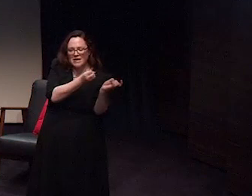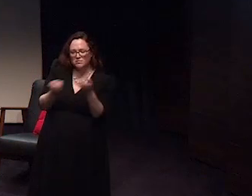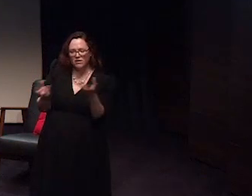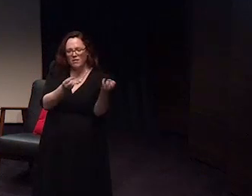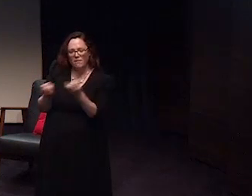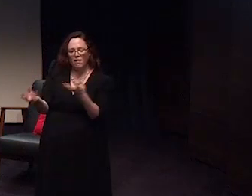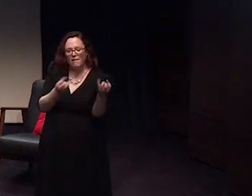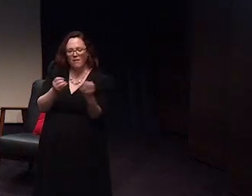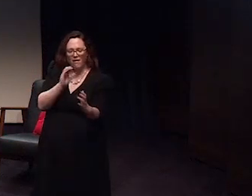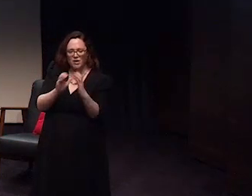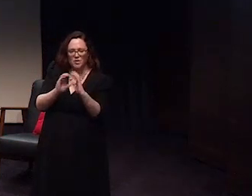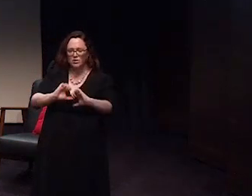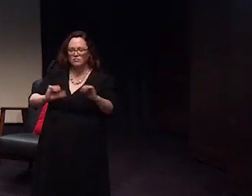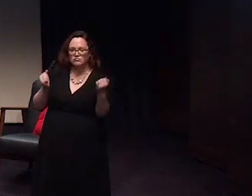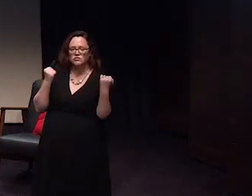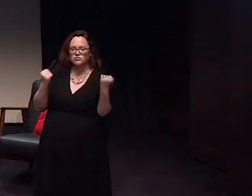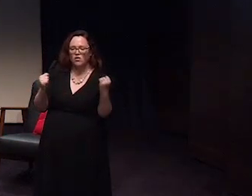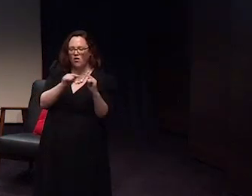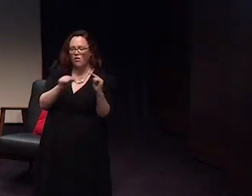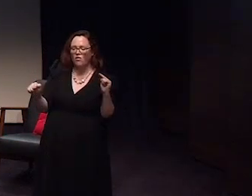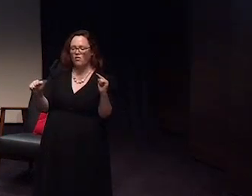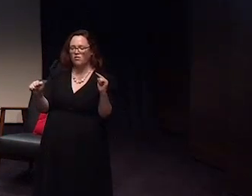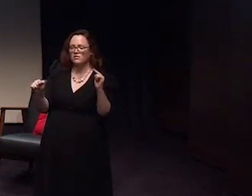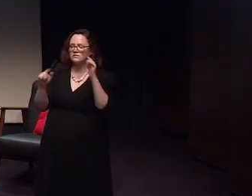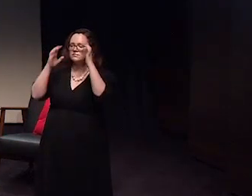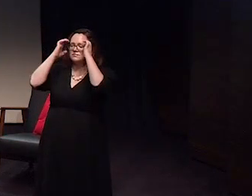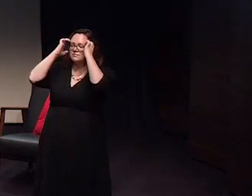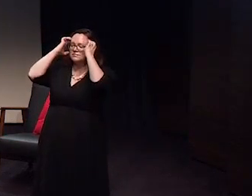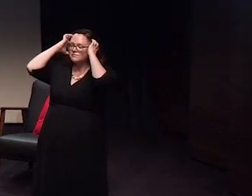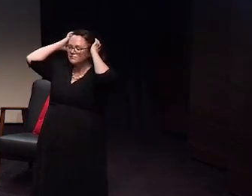the situation is of a life-threatening emergency.